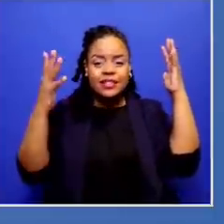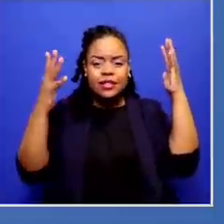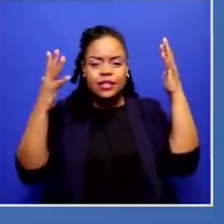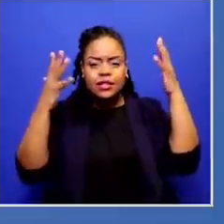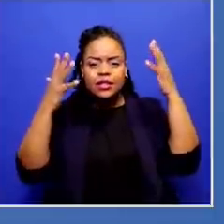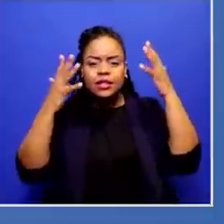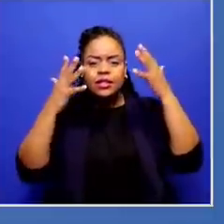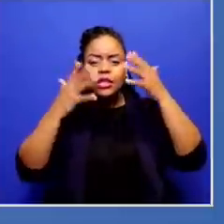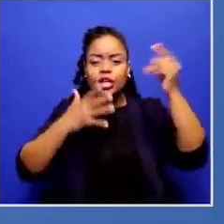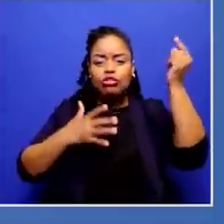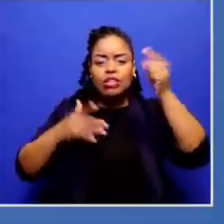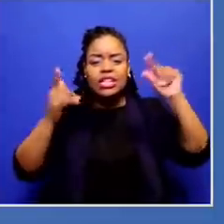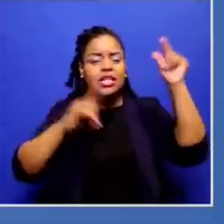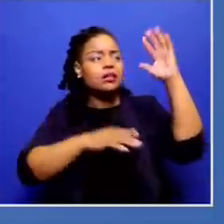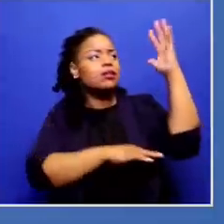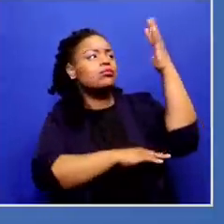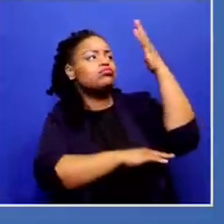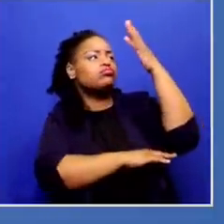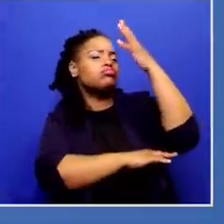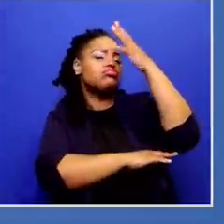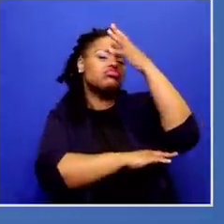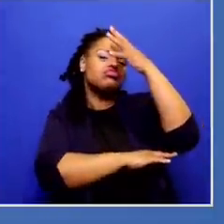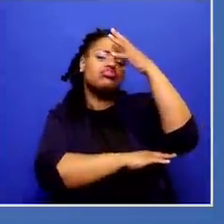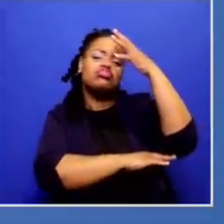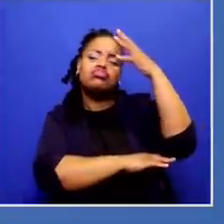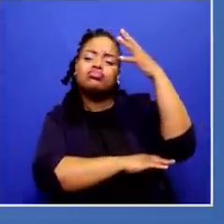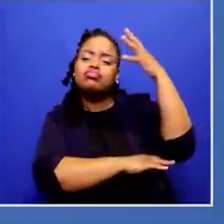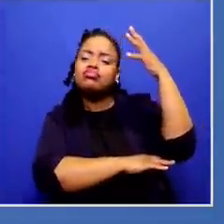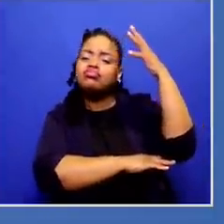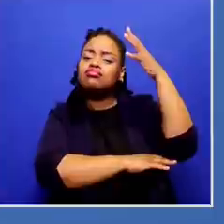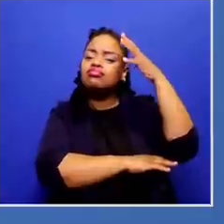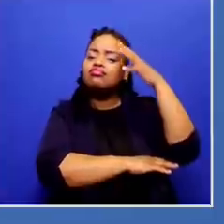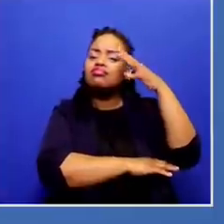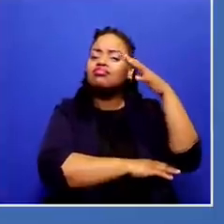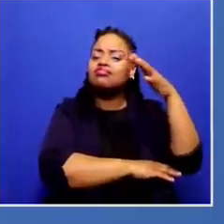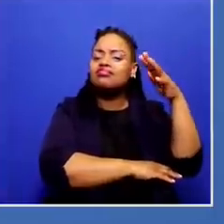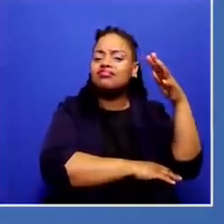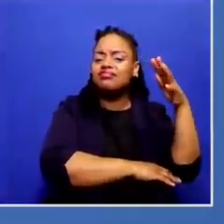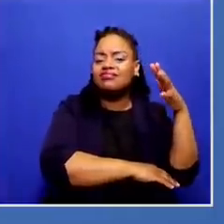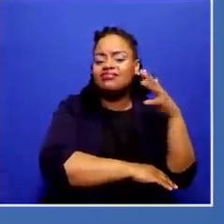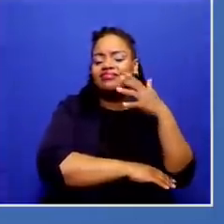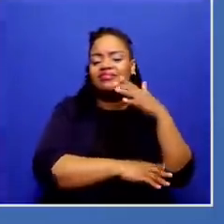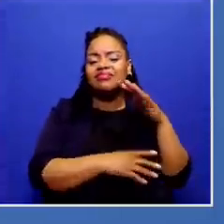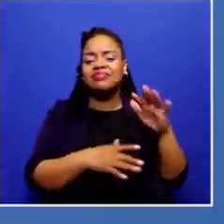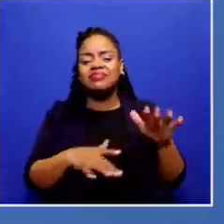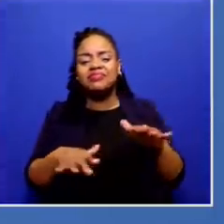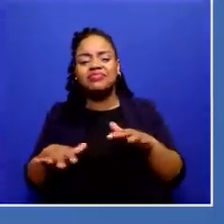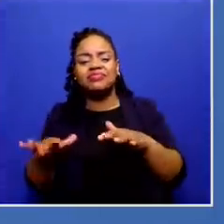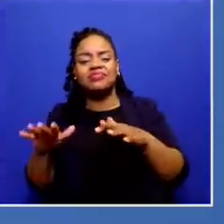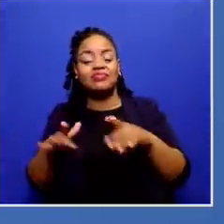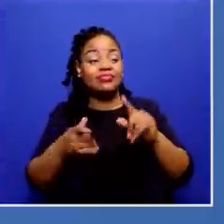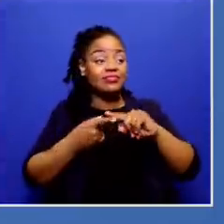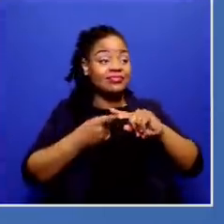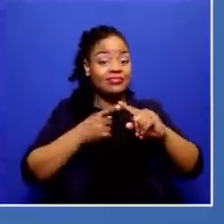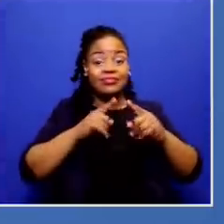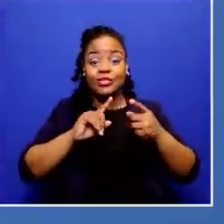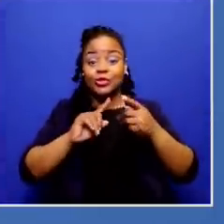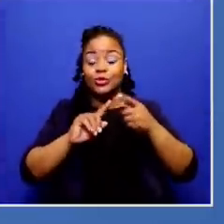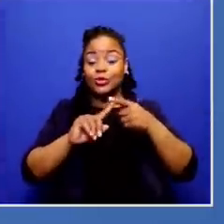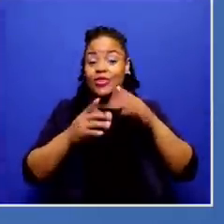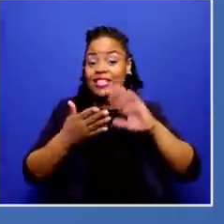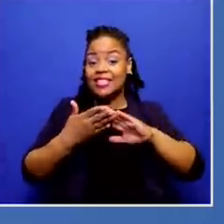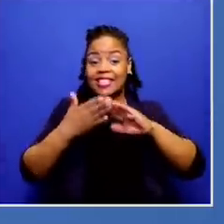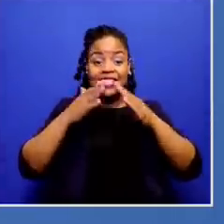about a mile. I'm headed to town, town, town, and stop